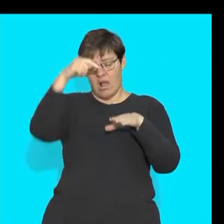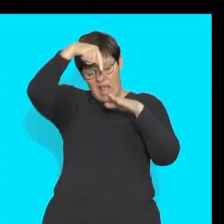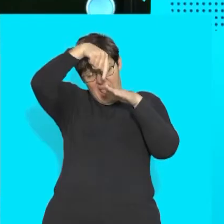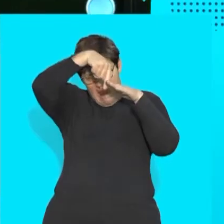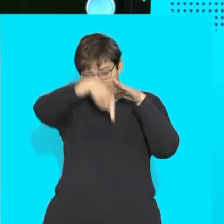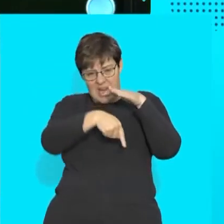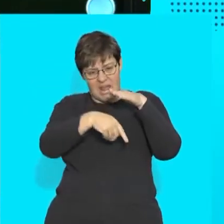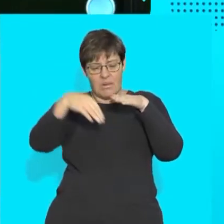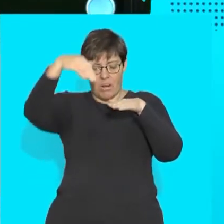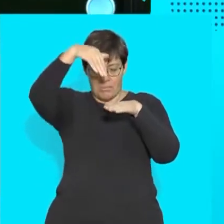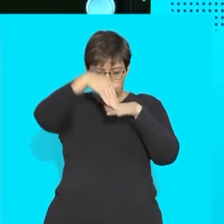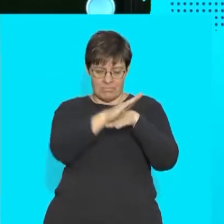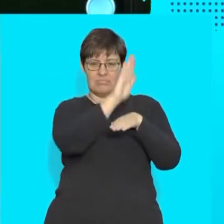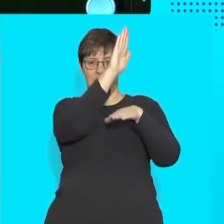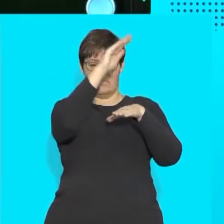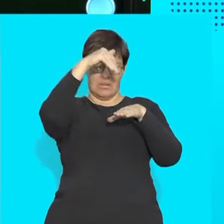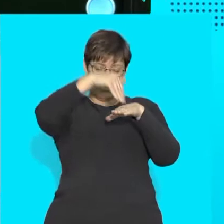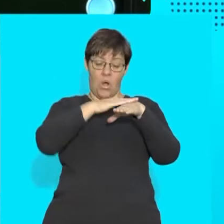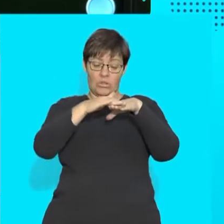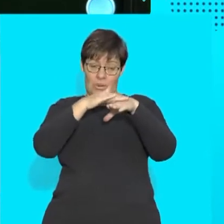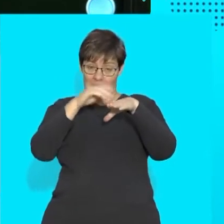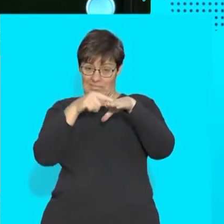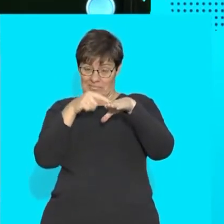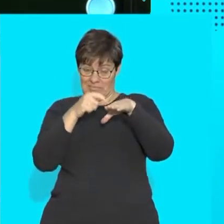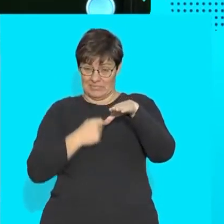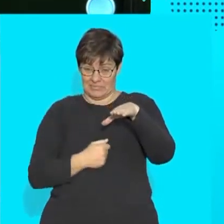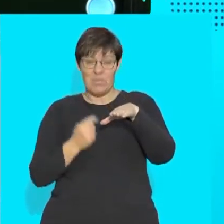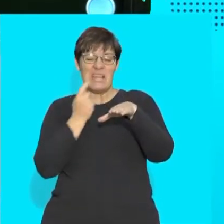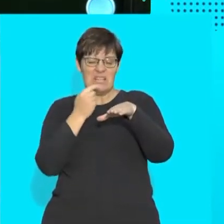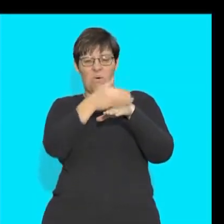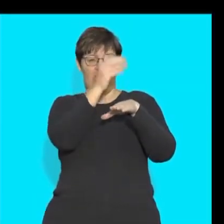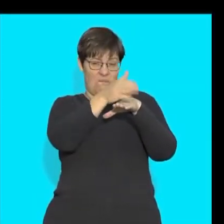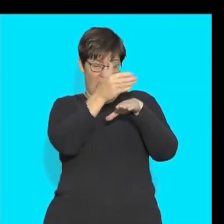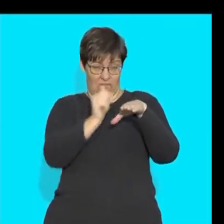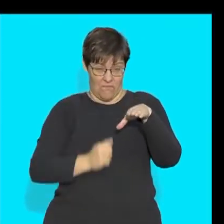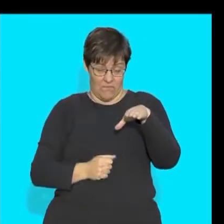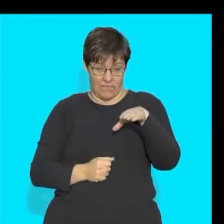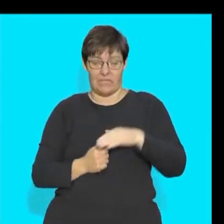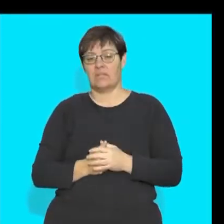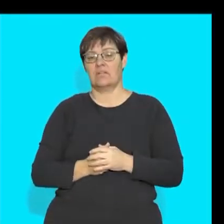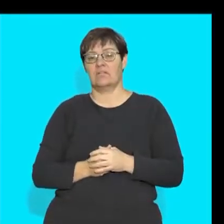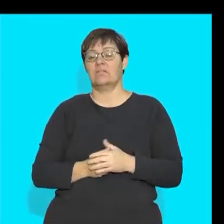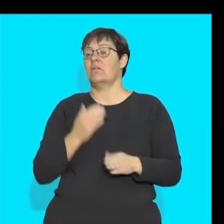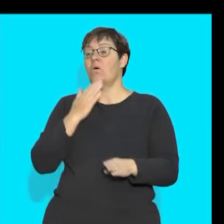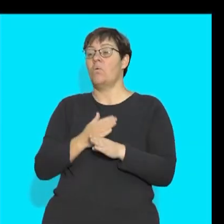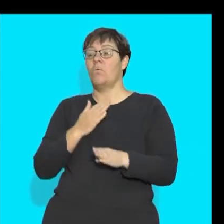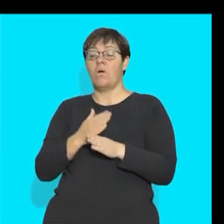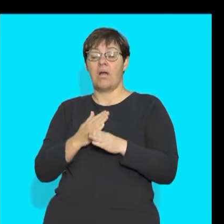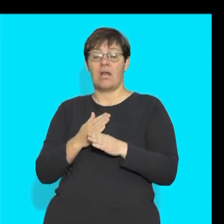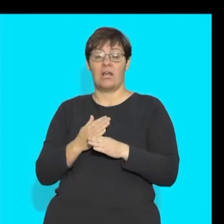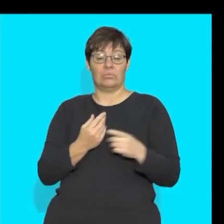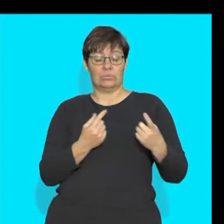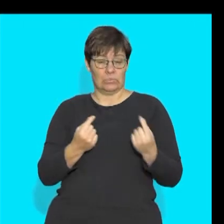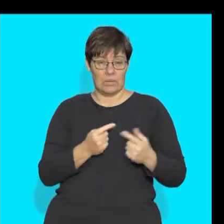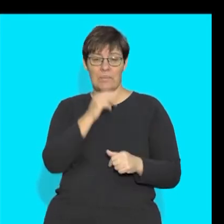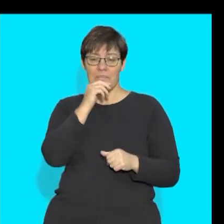way into the metal and then eject them. It's the ones at the top, okay, because those are easy to get out. Work function